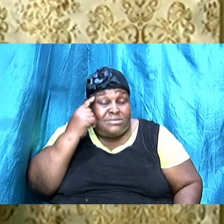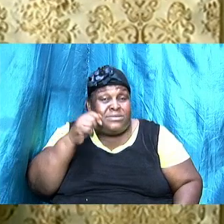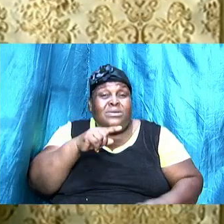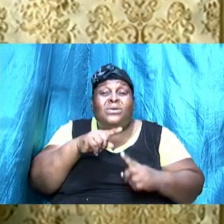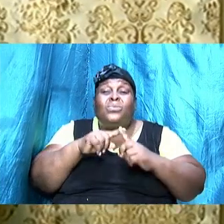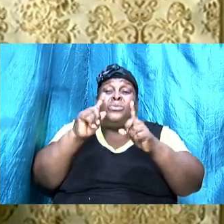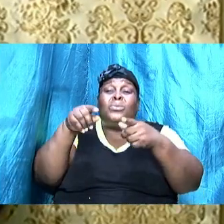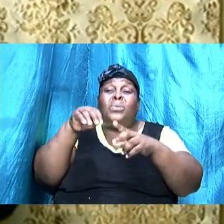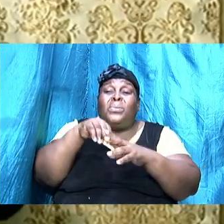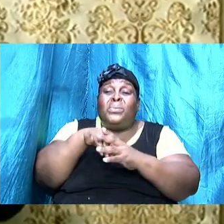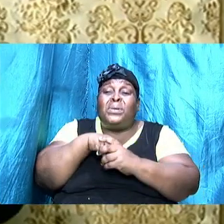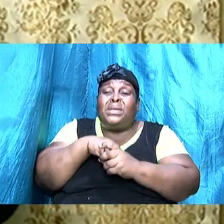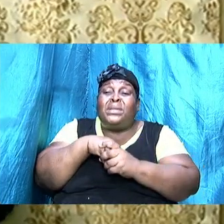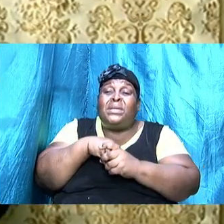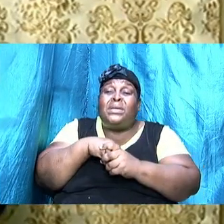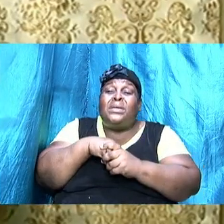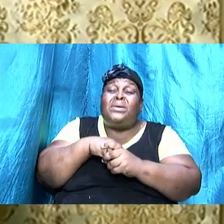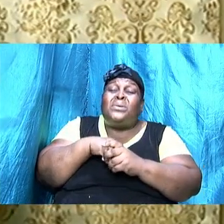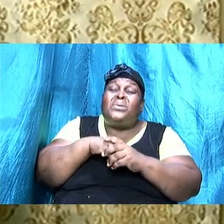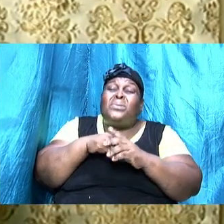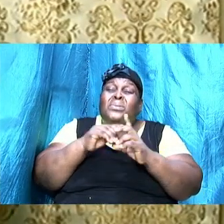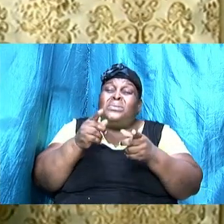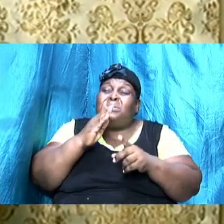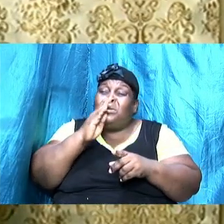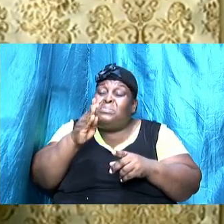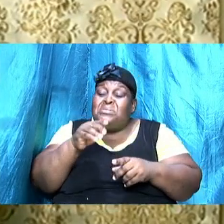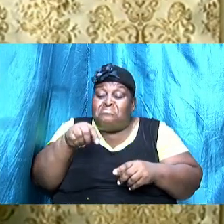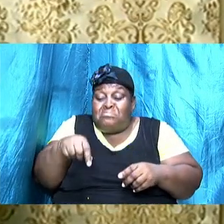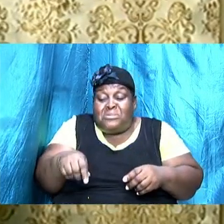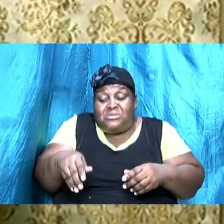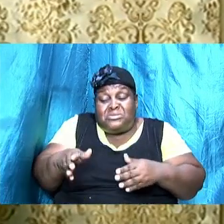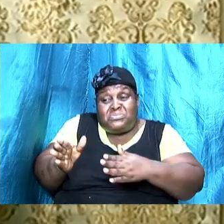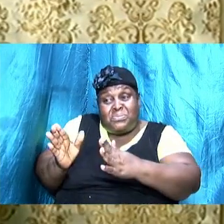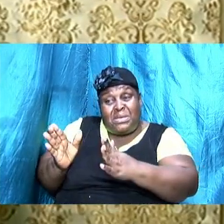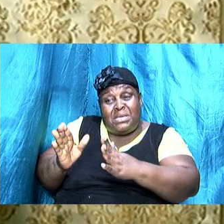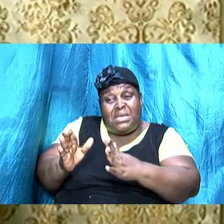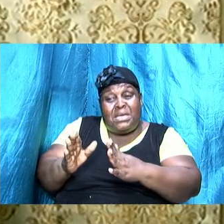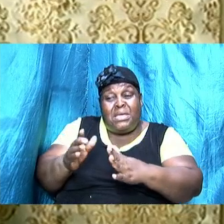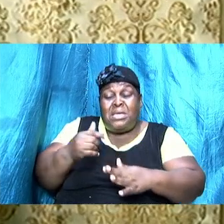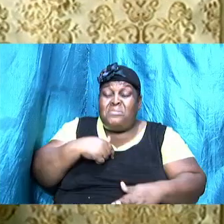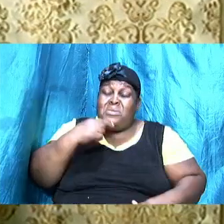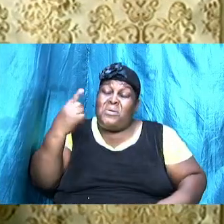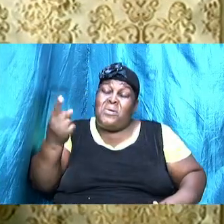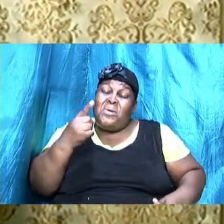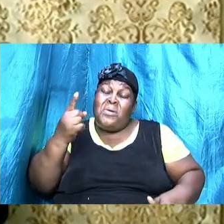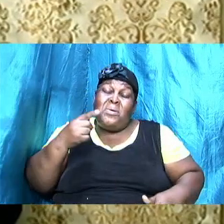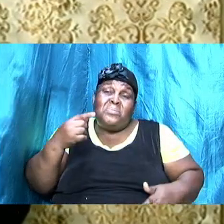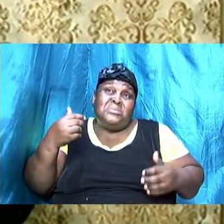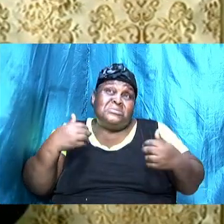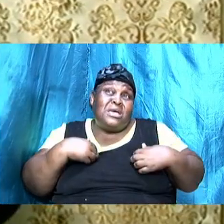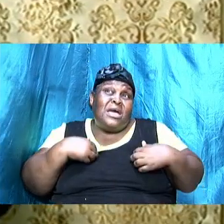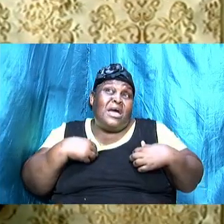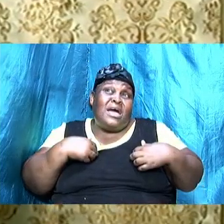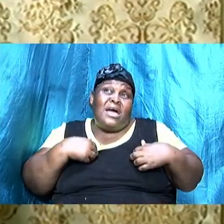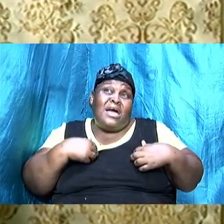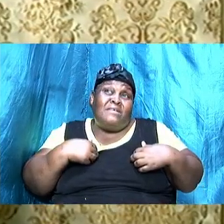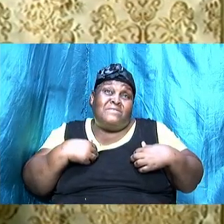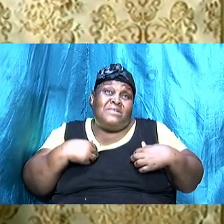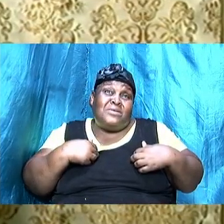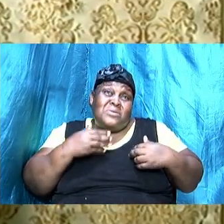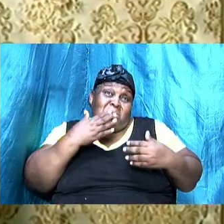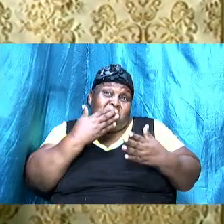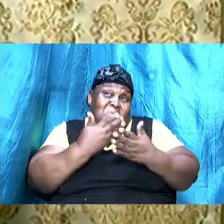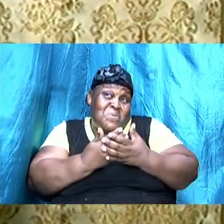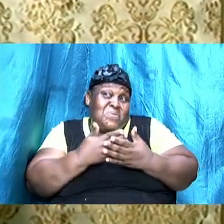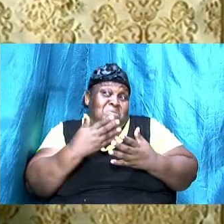in, oh, it is going to be this way, and I will always have this going for me, and my husband will always